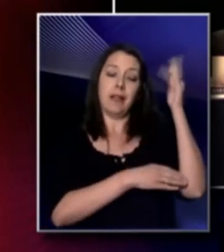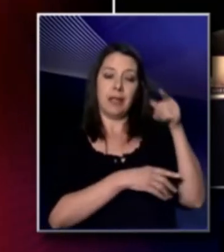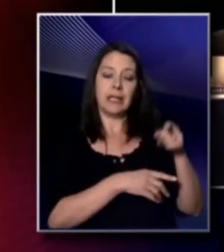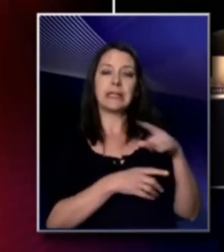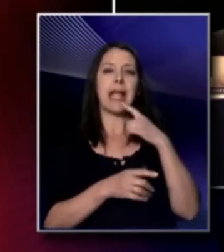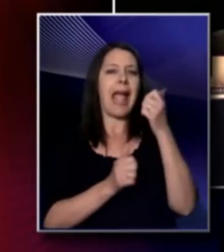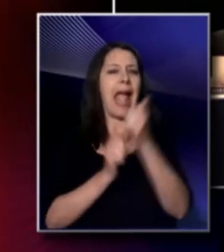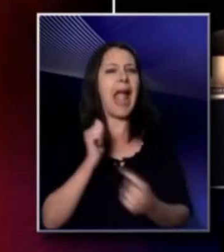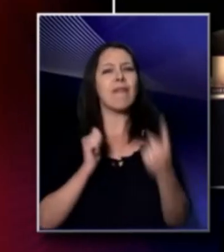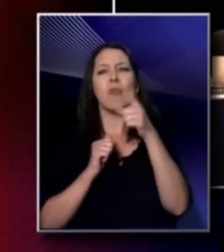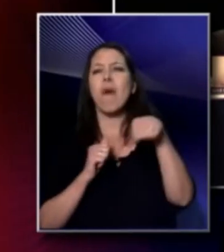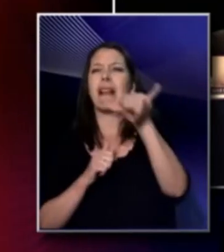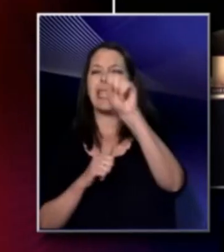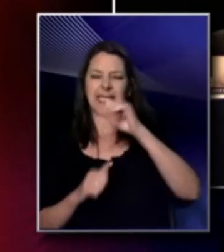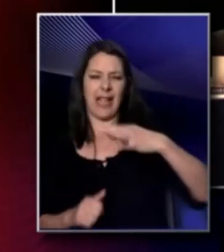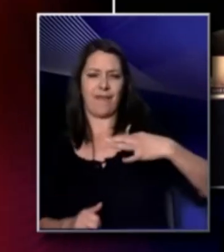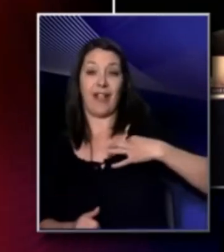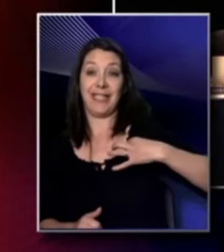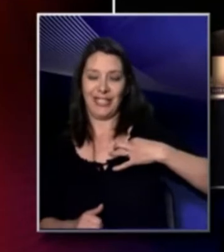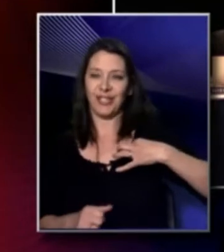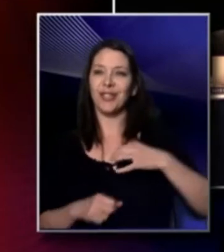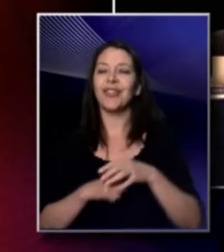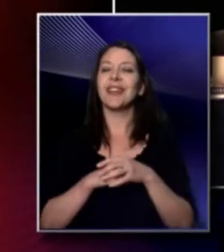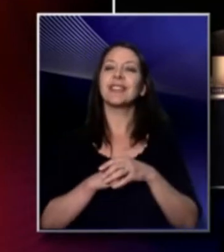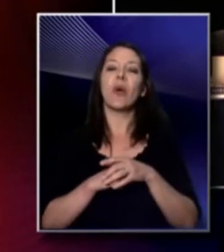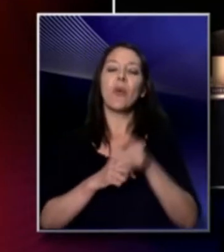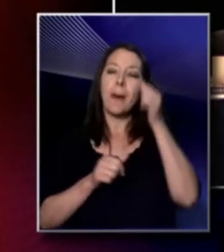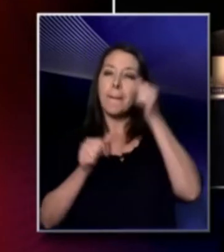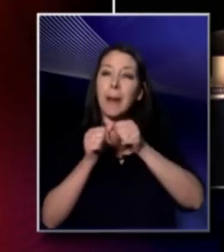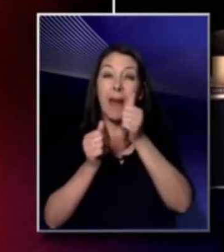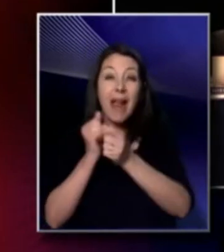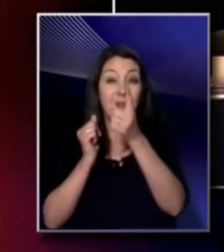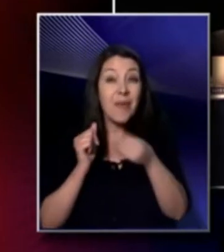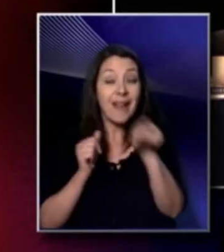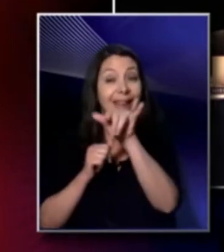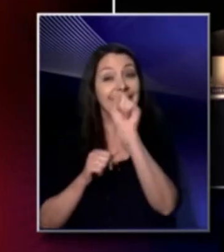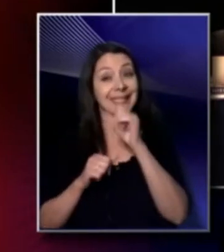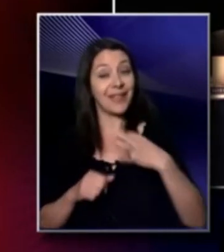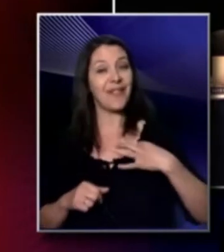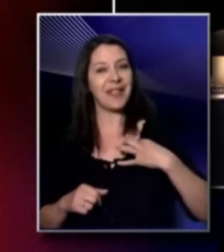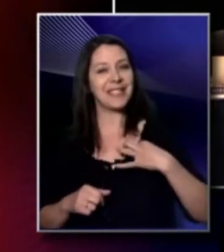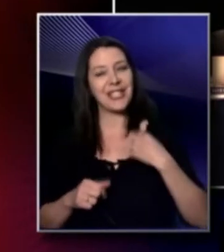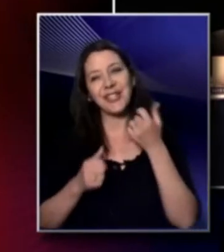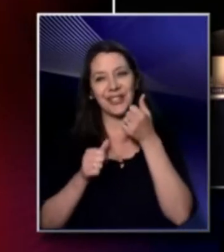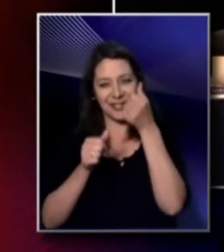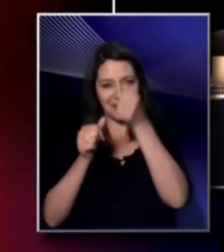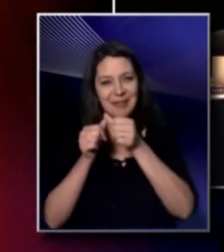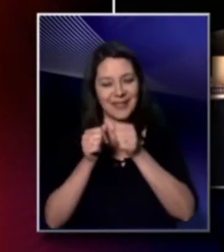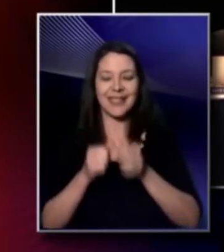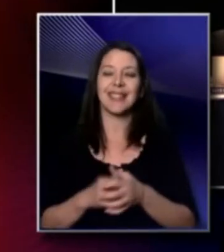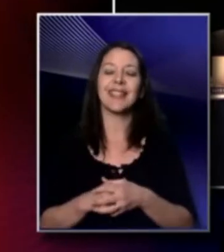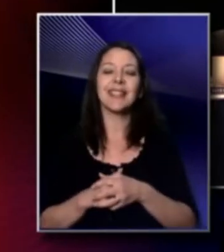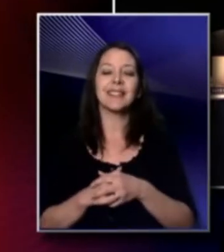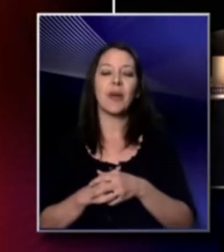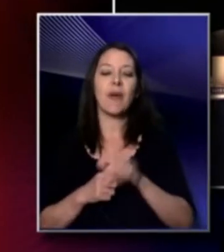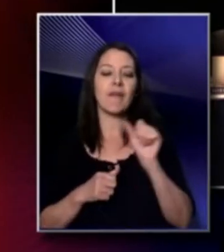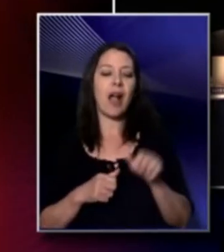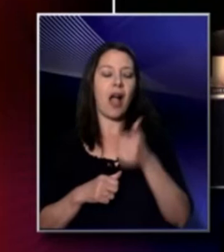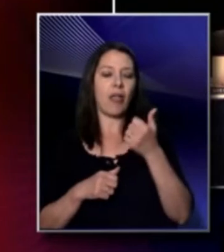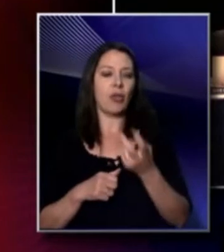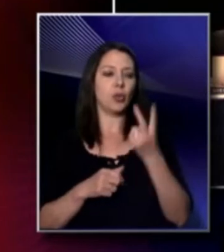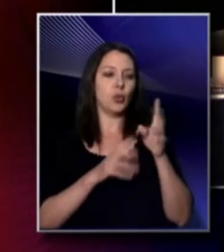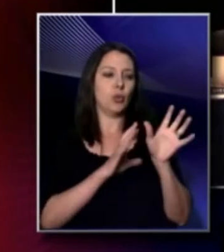start talking about these other board functions, just remember, everybody's a volunteer. So the other two